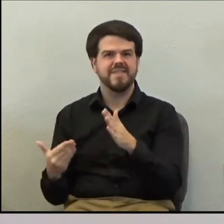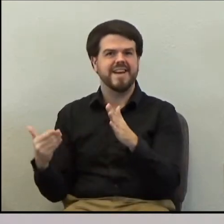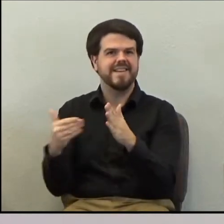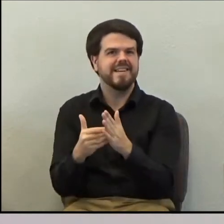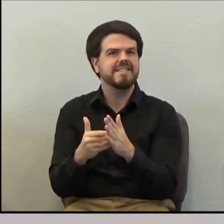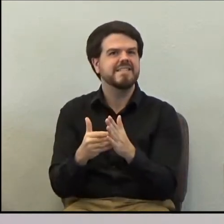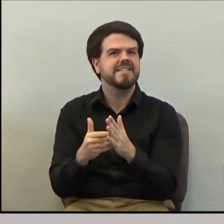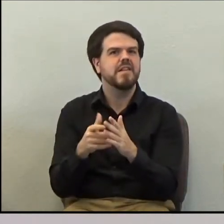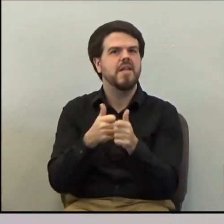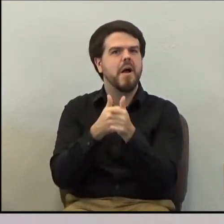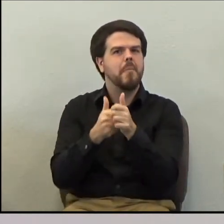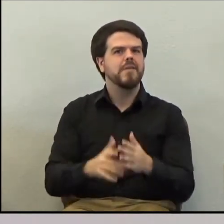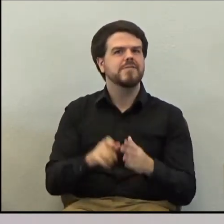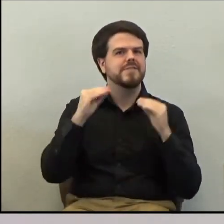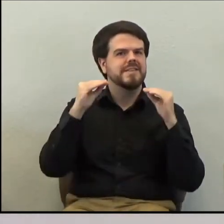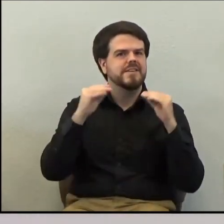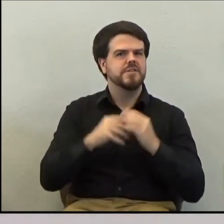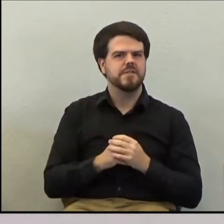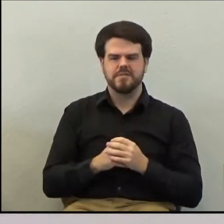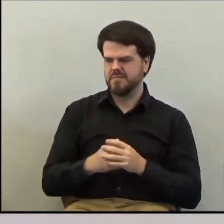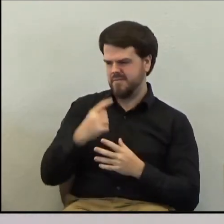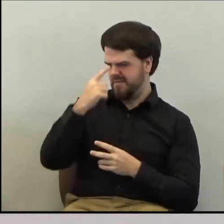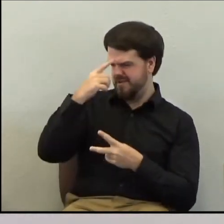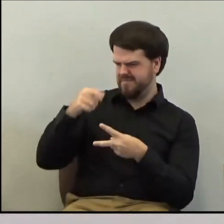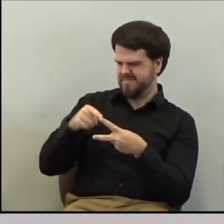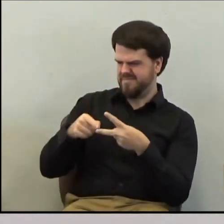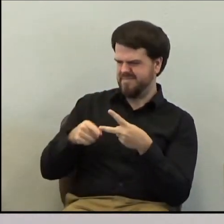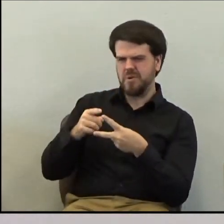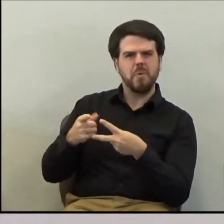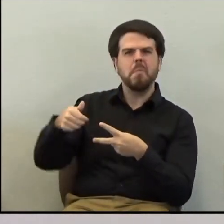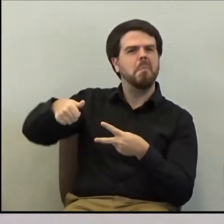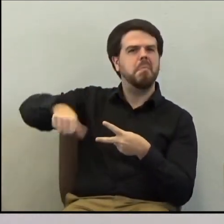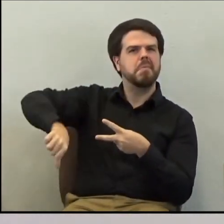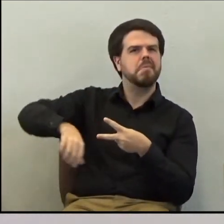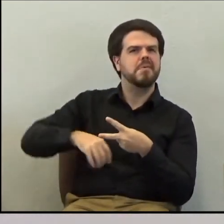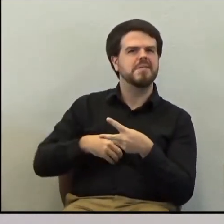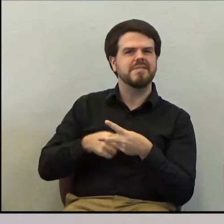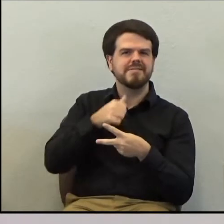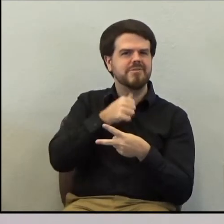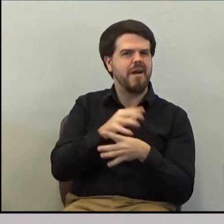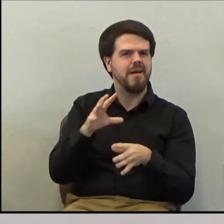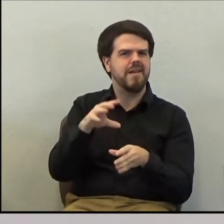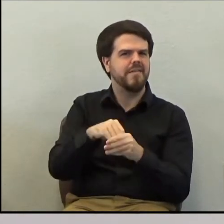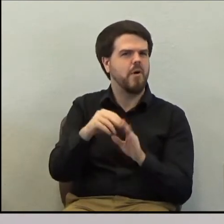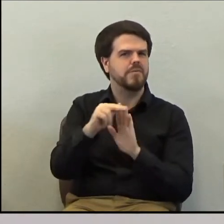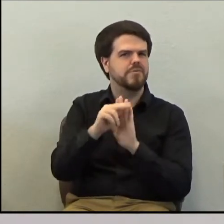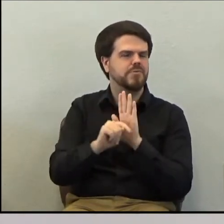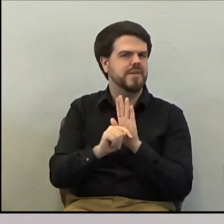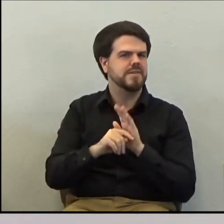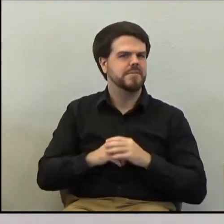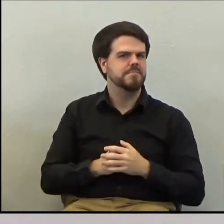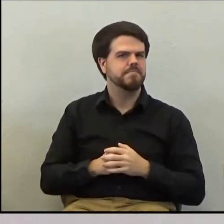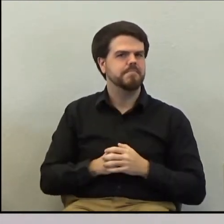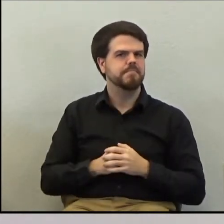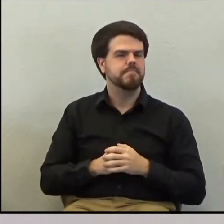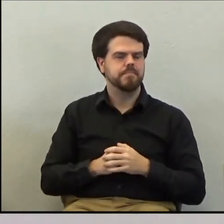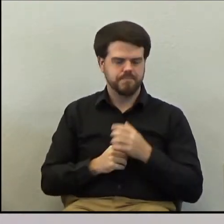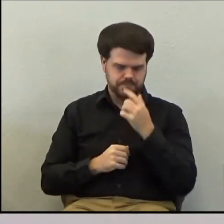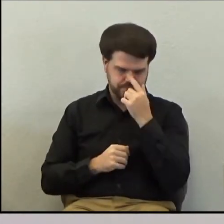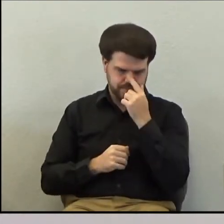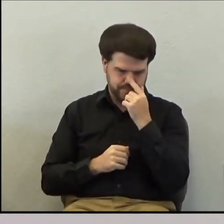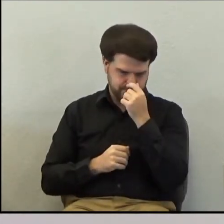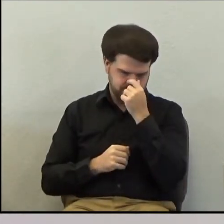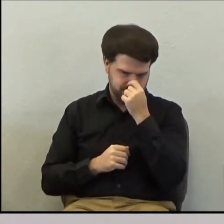of the apostles, and they said, no, we reject these. They do not belong in our testament